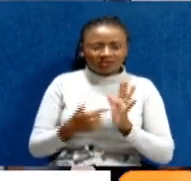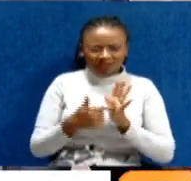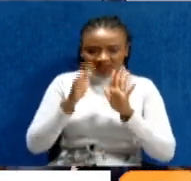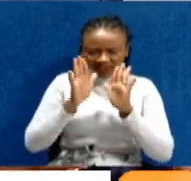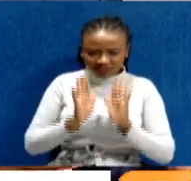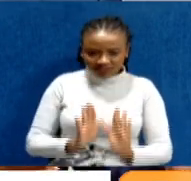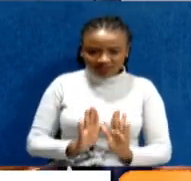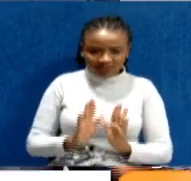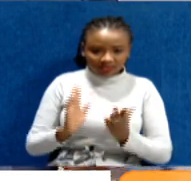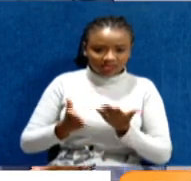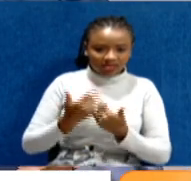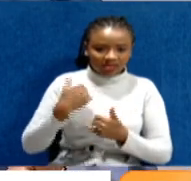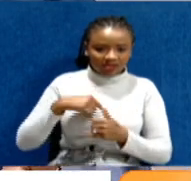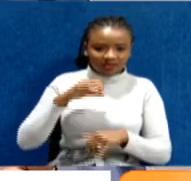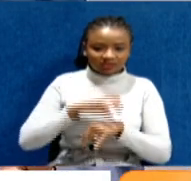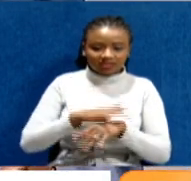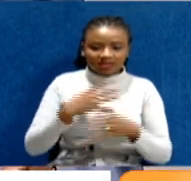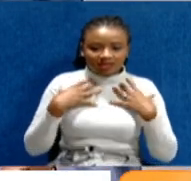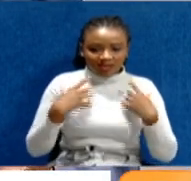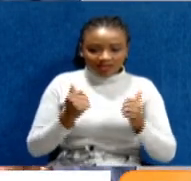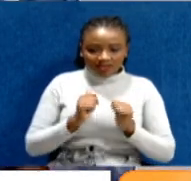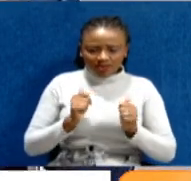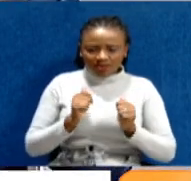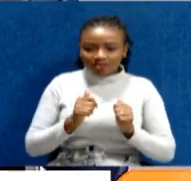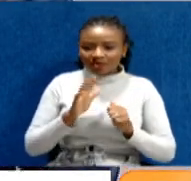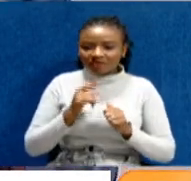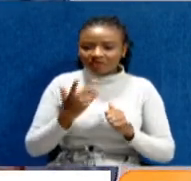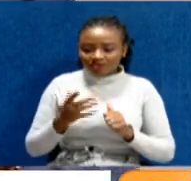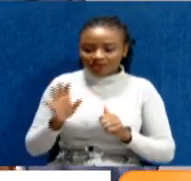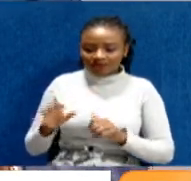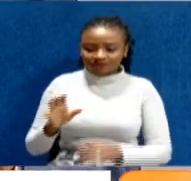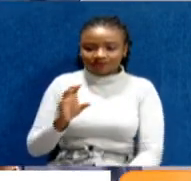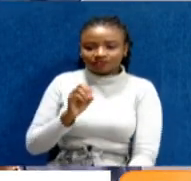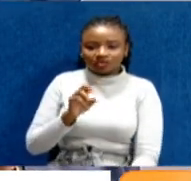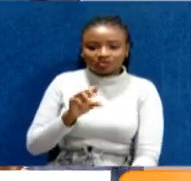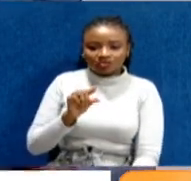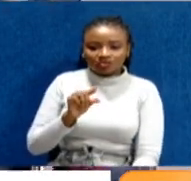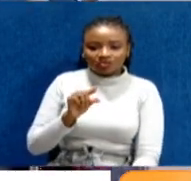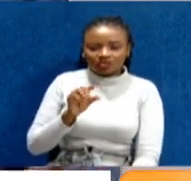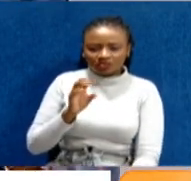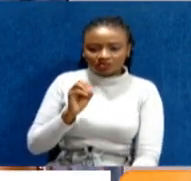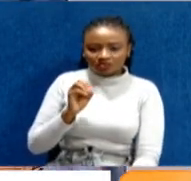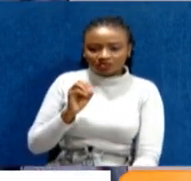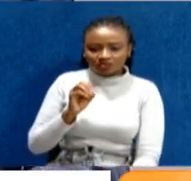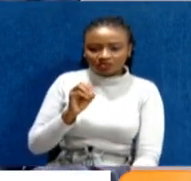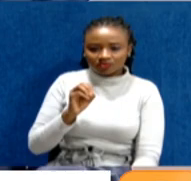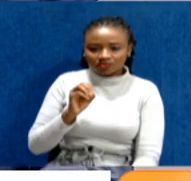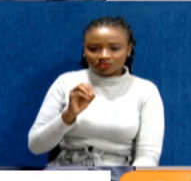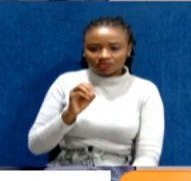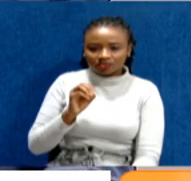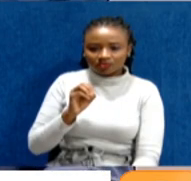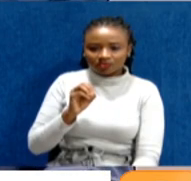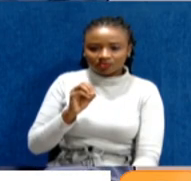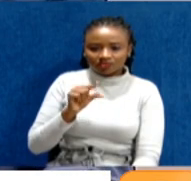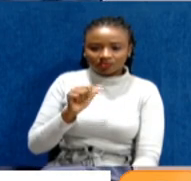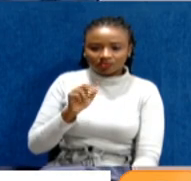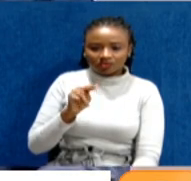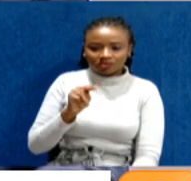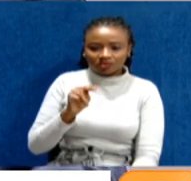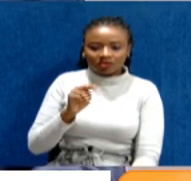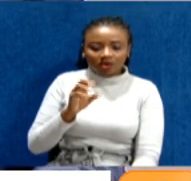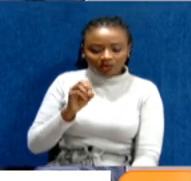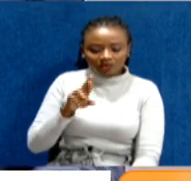require for good health, it's organic agriculture. So the knowledge that is available today, we are putting it together, and that is why, for example,